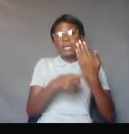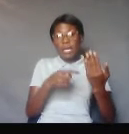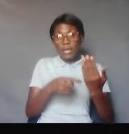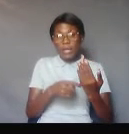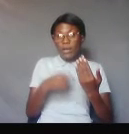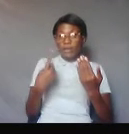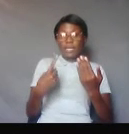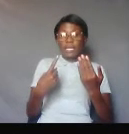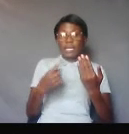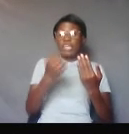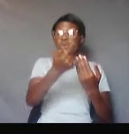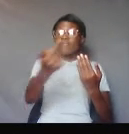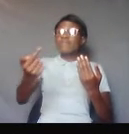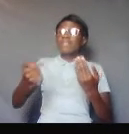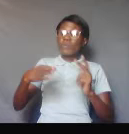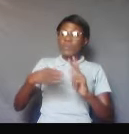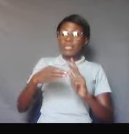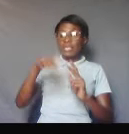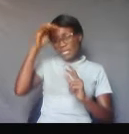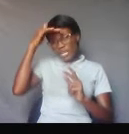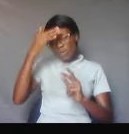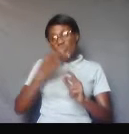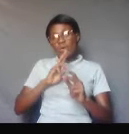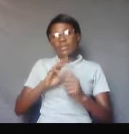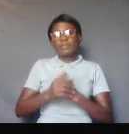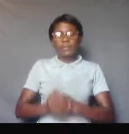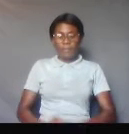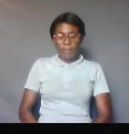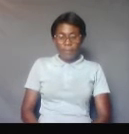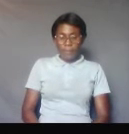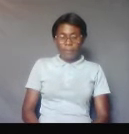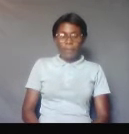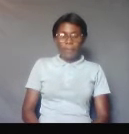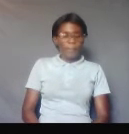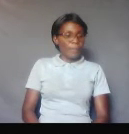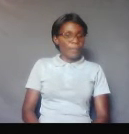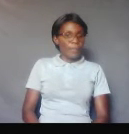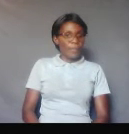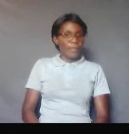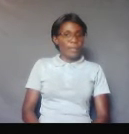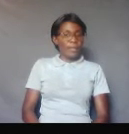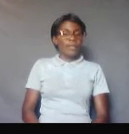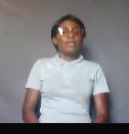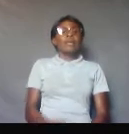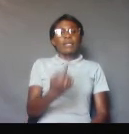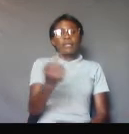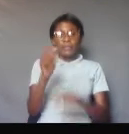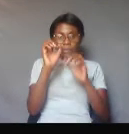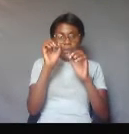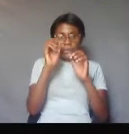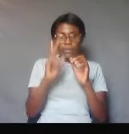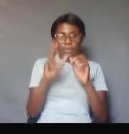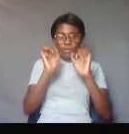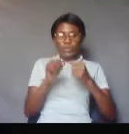surface that enables complicated conversations. So the sort of stuff that's been coming out of our conversation today